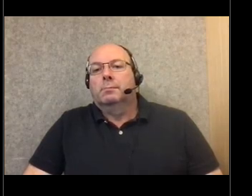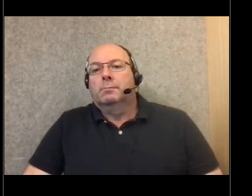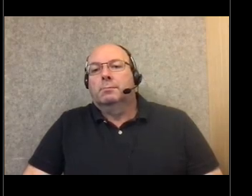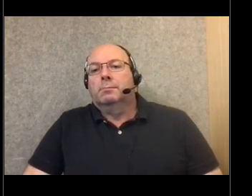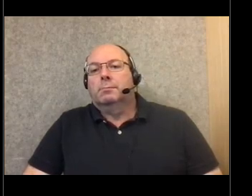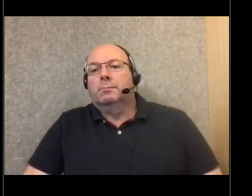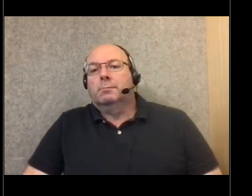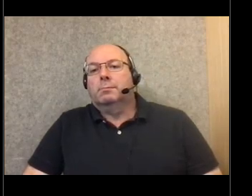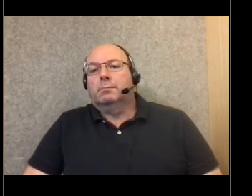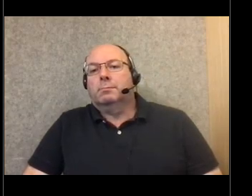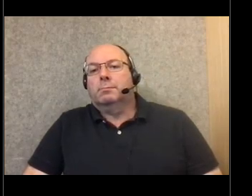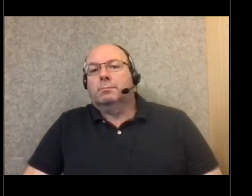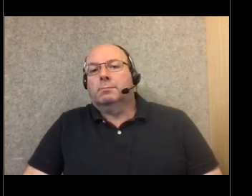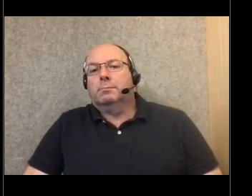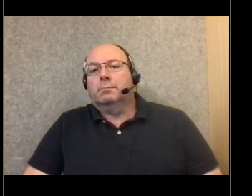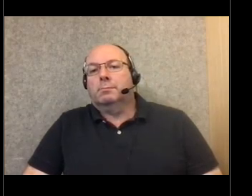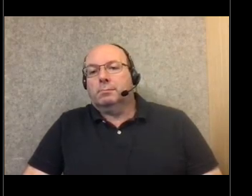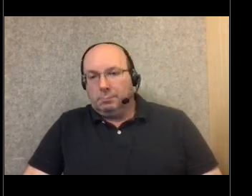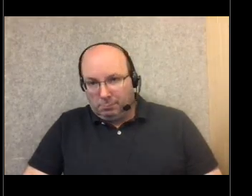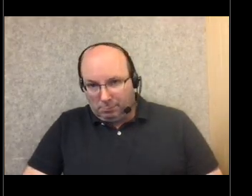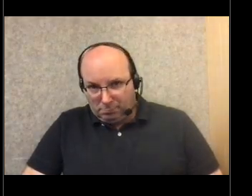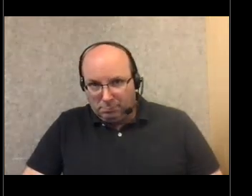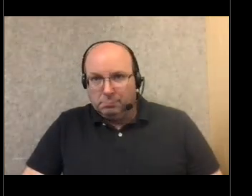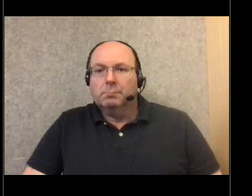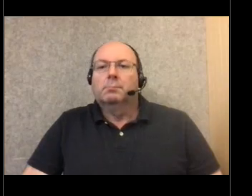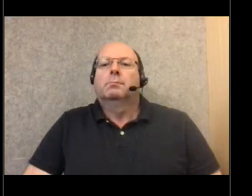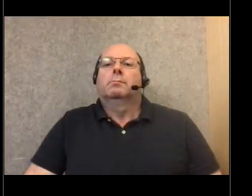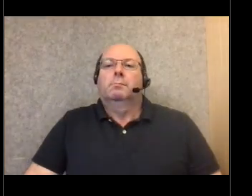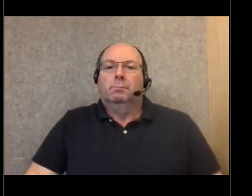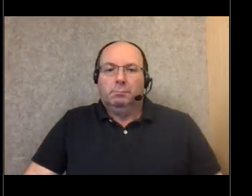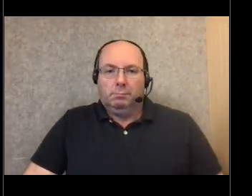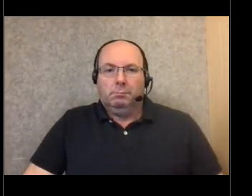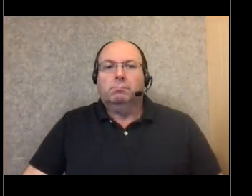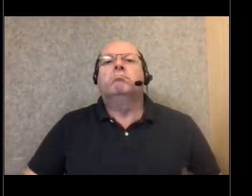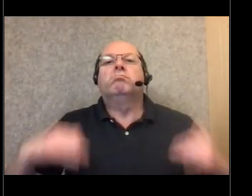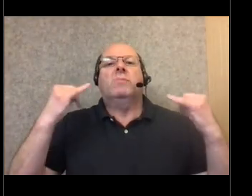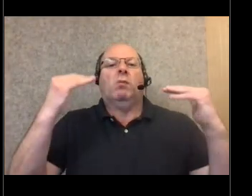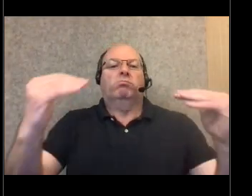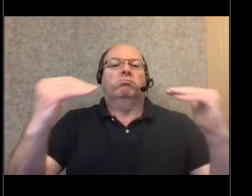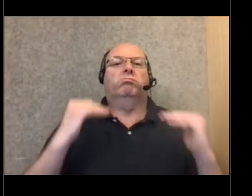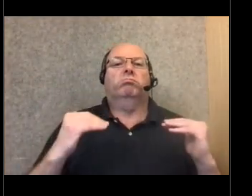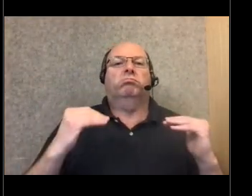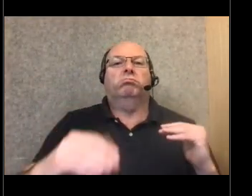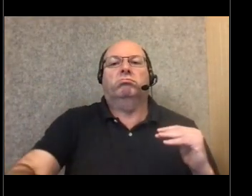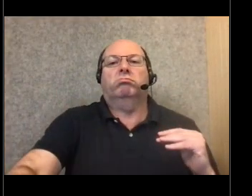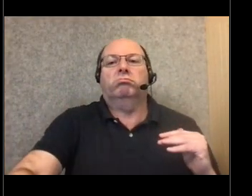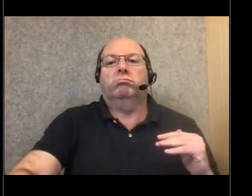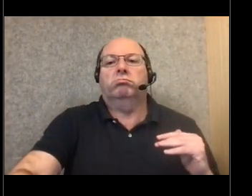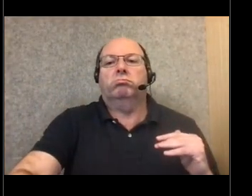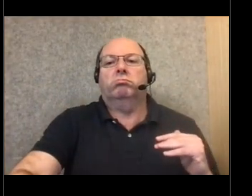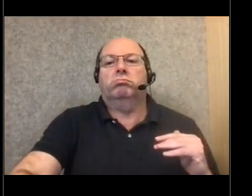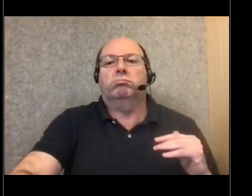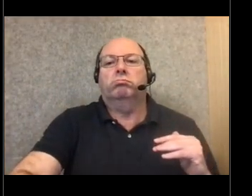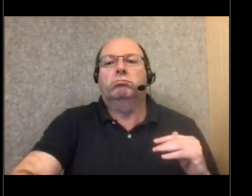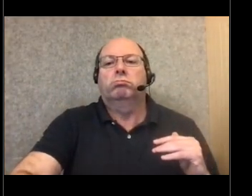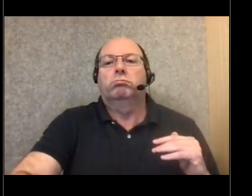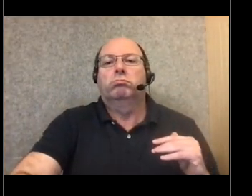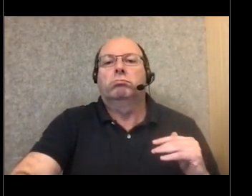And now we'll close that poll and we'll move on to